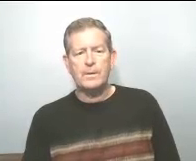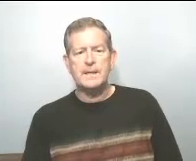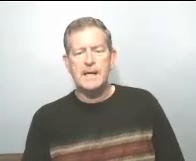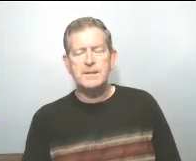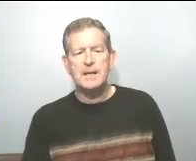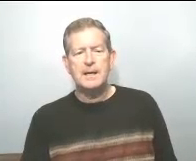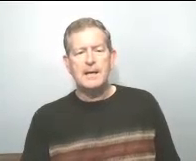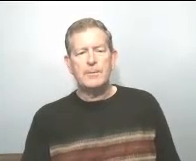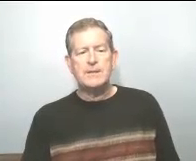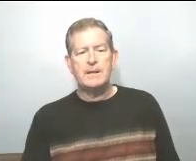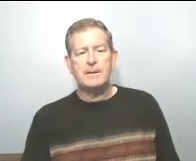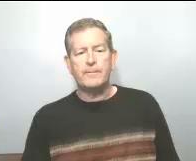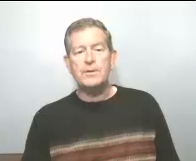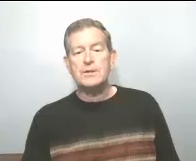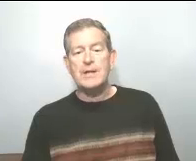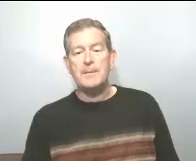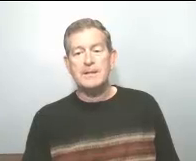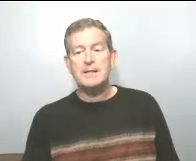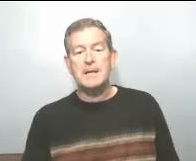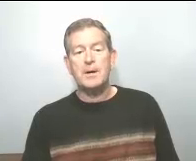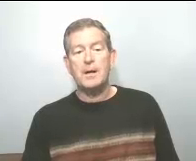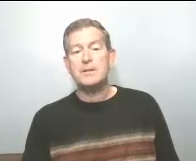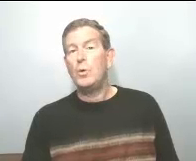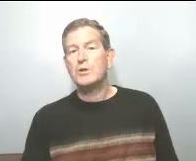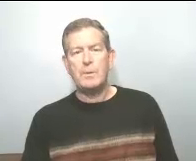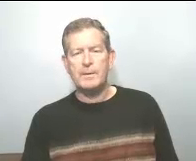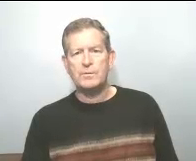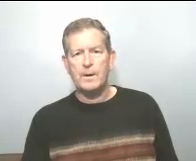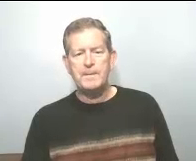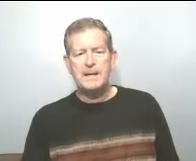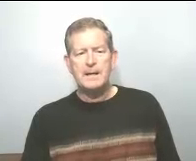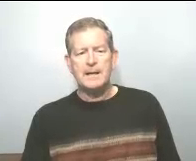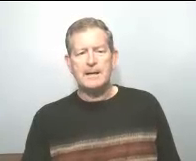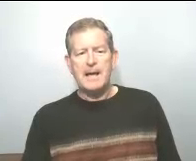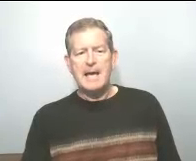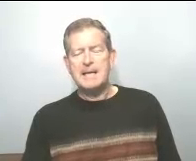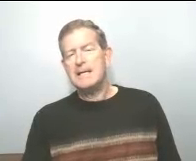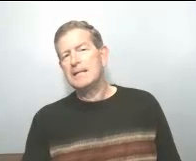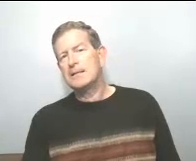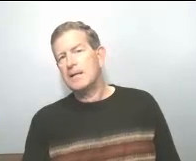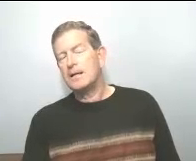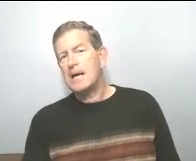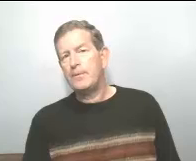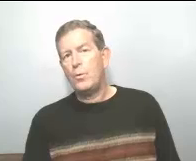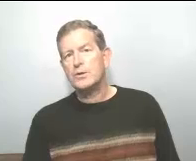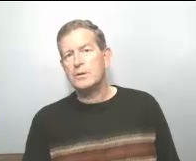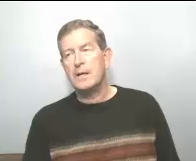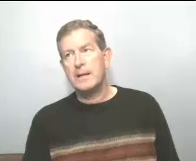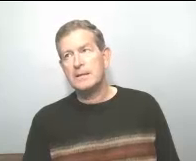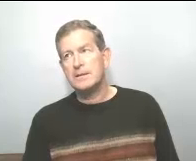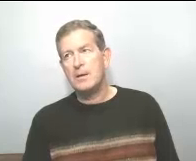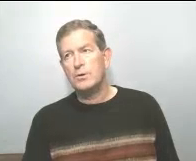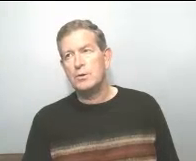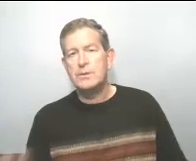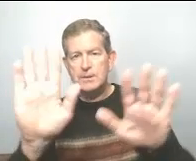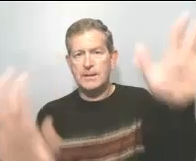first form of the test. And we see the first statement is not a statement at all. It's a question we must form. And it's the second type of question, that